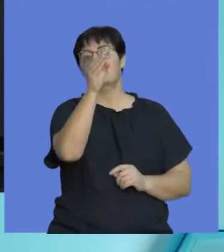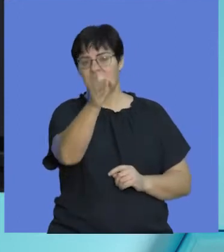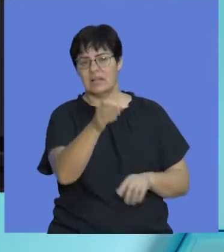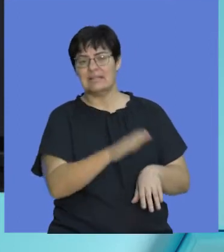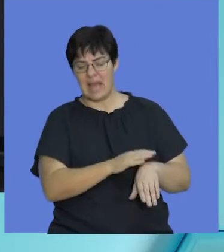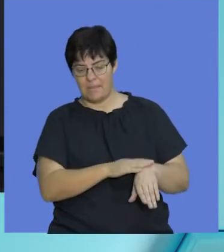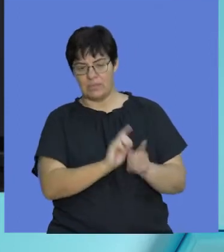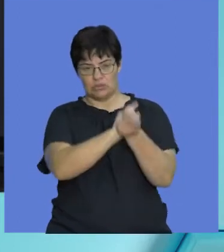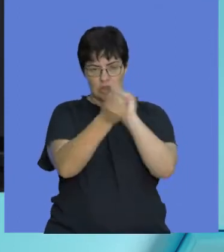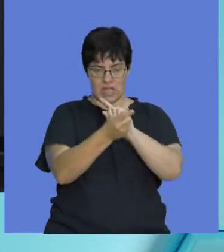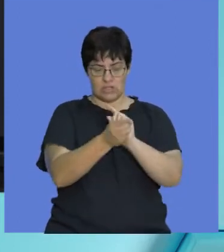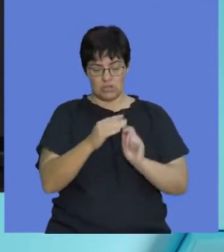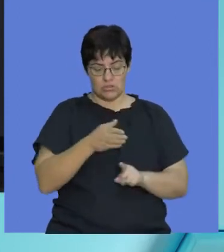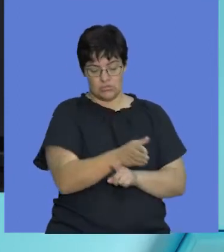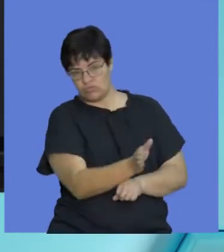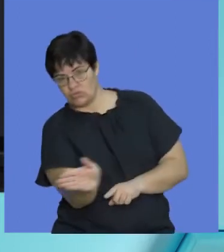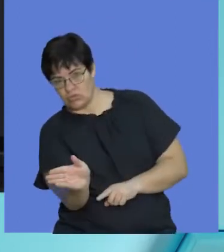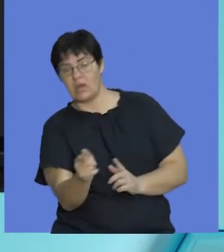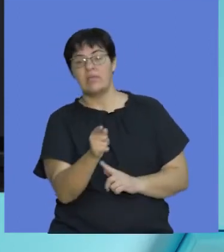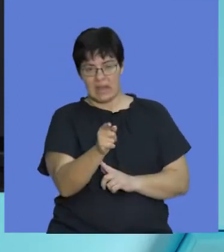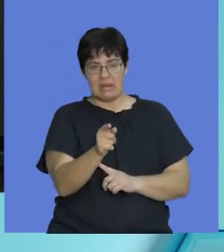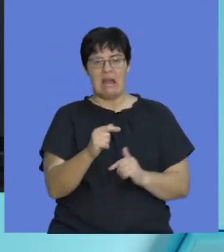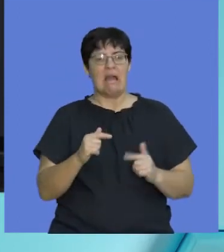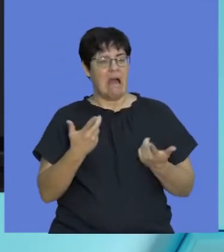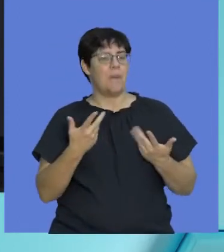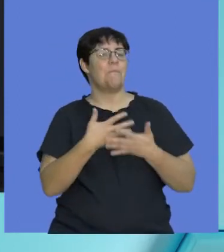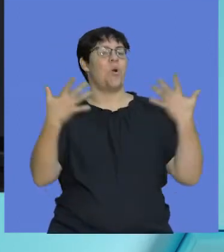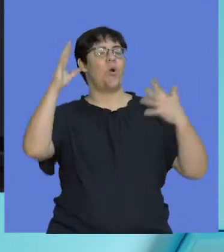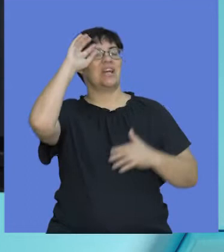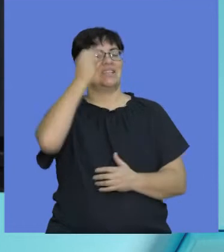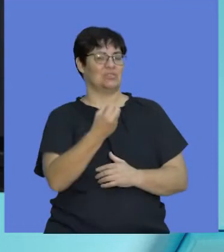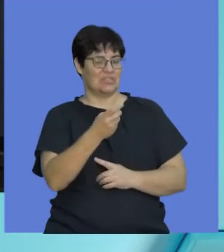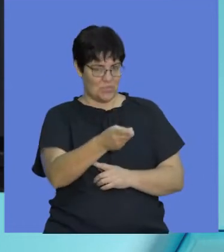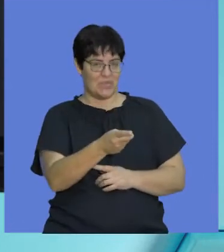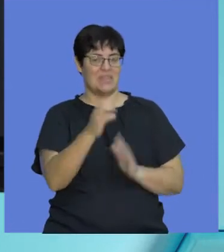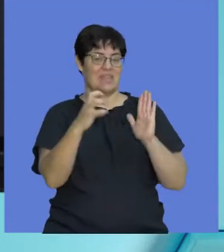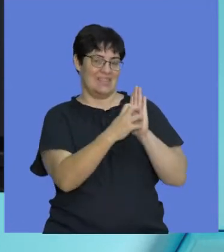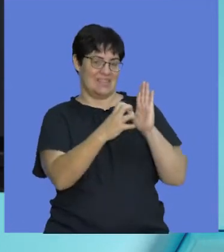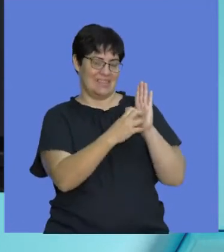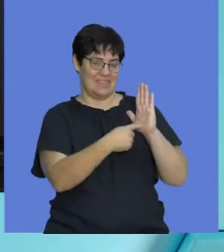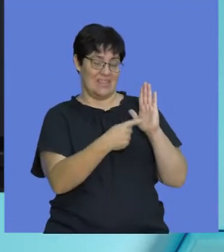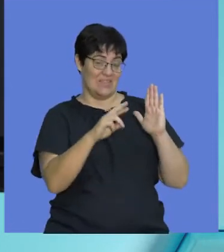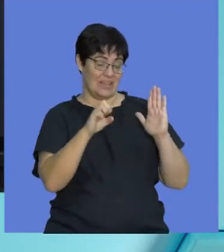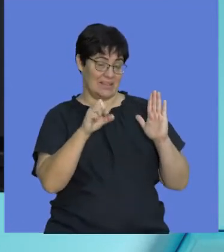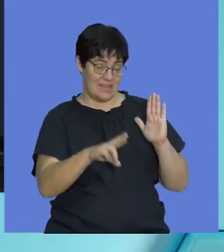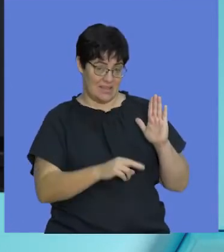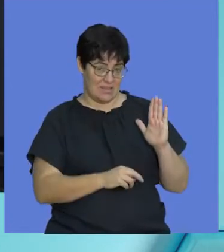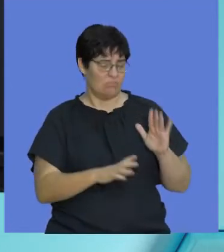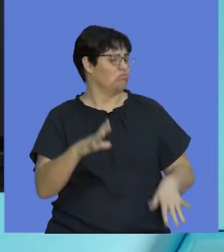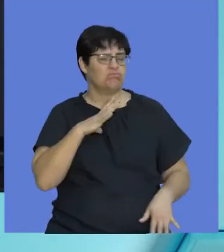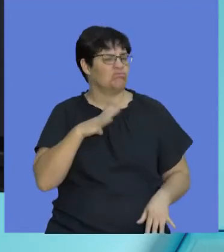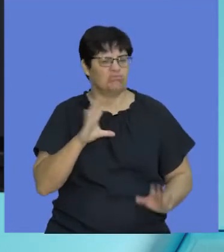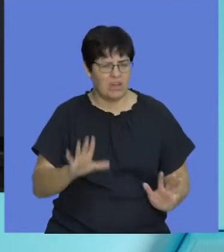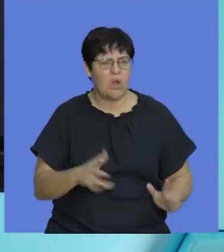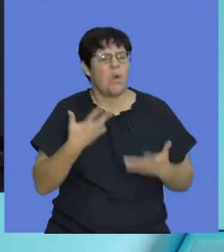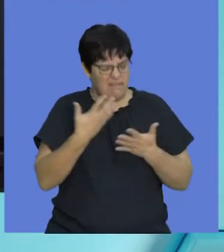in a few lessons' time, this is where life's going to get a little interesting with our vector diagrams, okay? But it's all